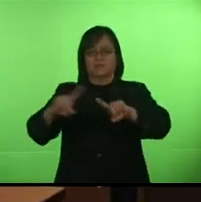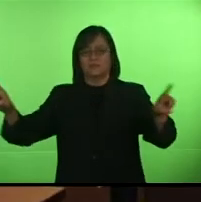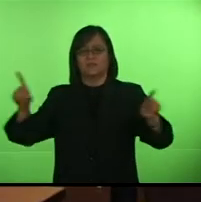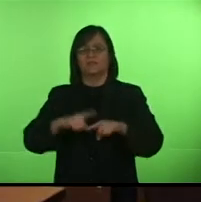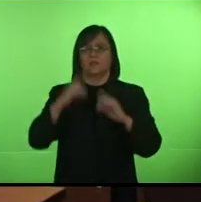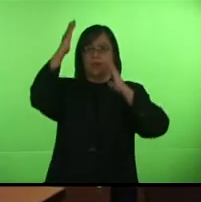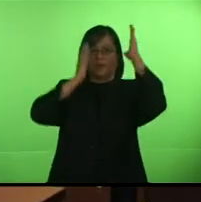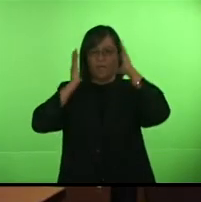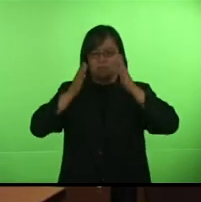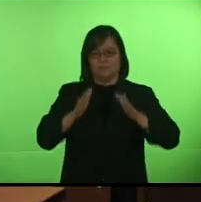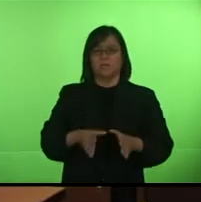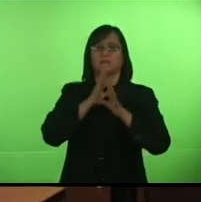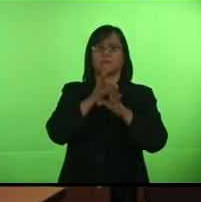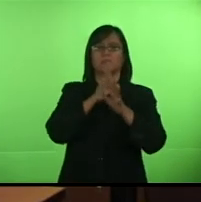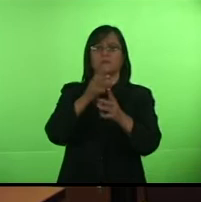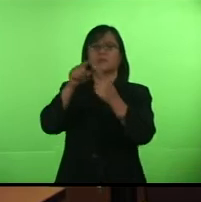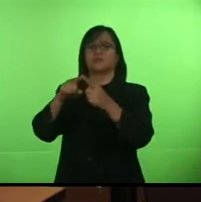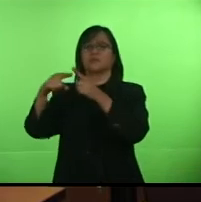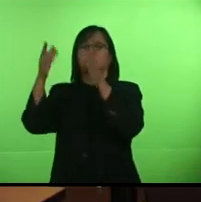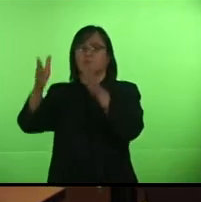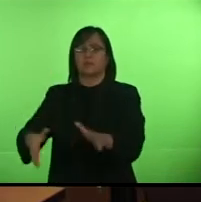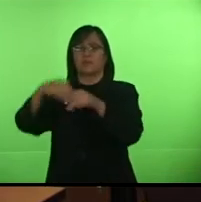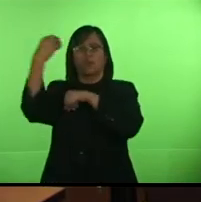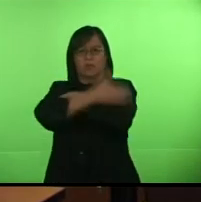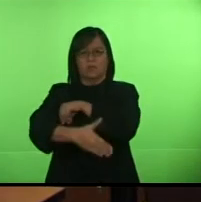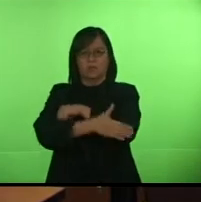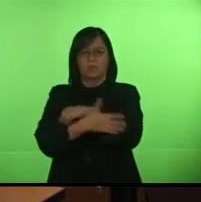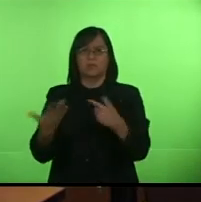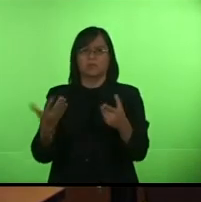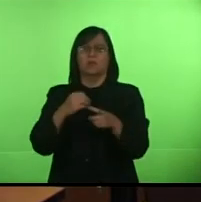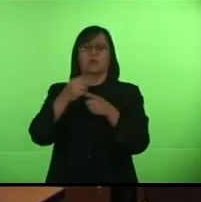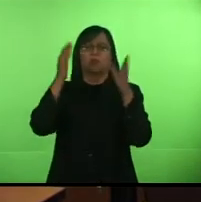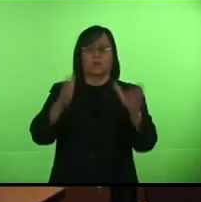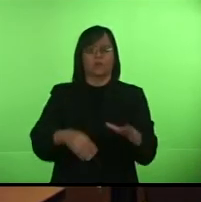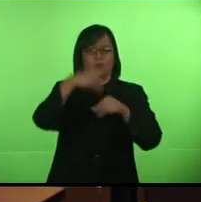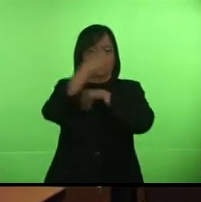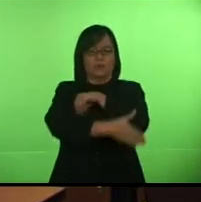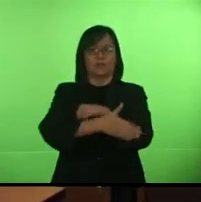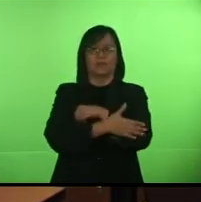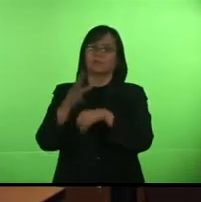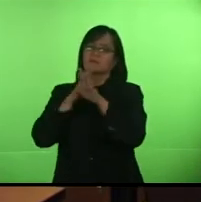foreigner, okay, perhaps a foreigner speaking to other foreign